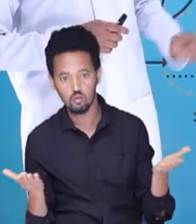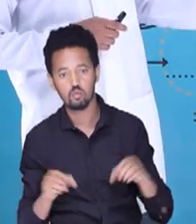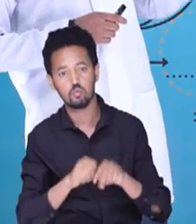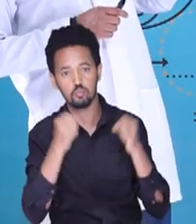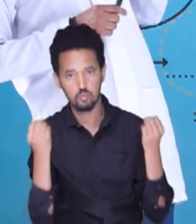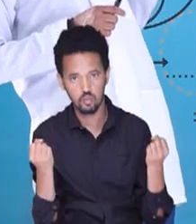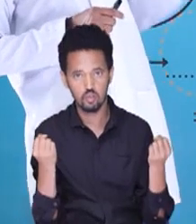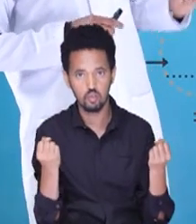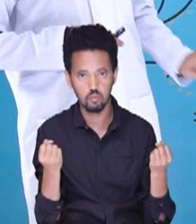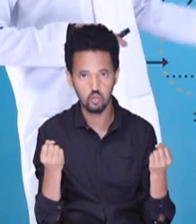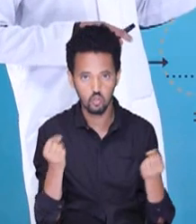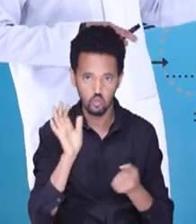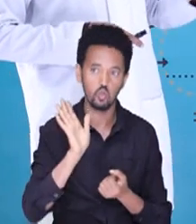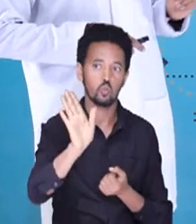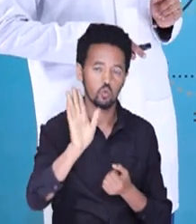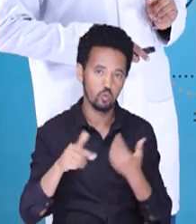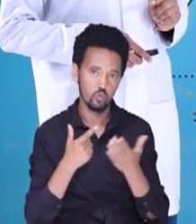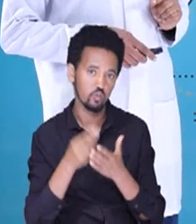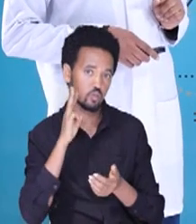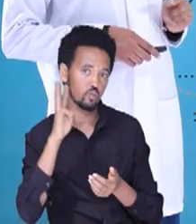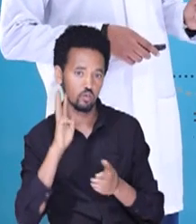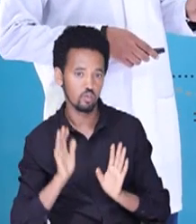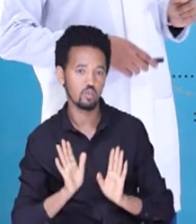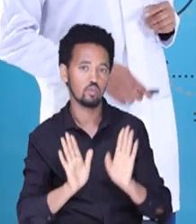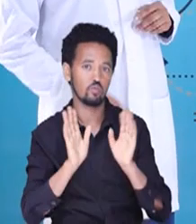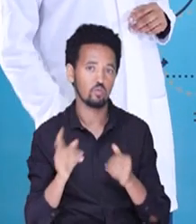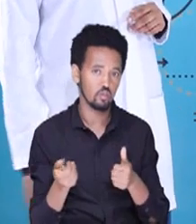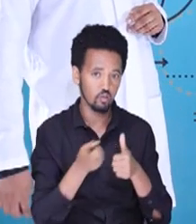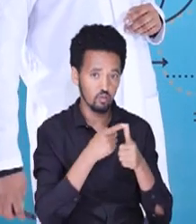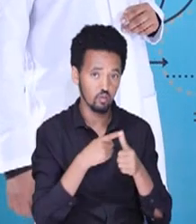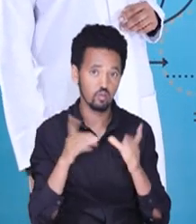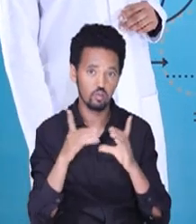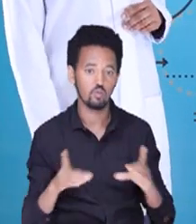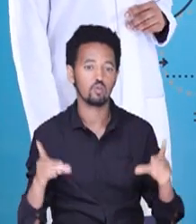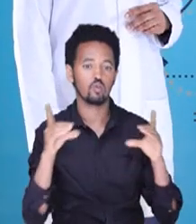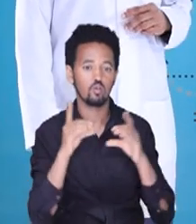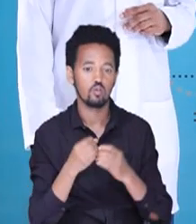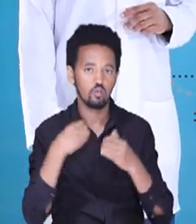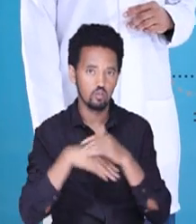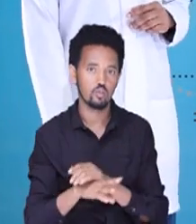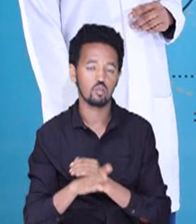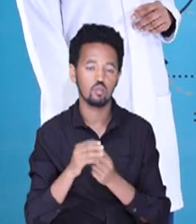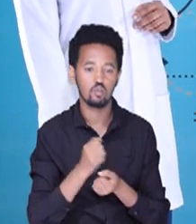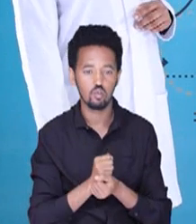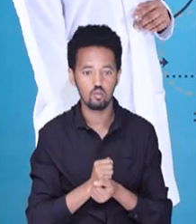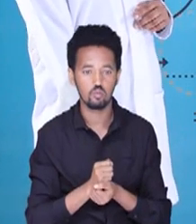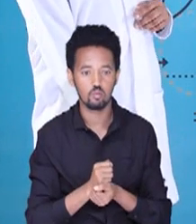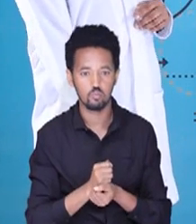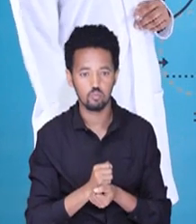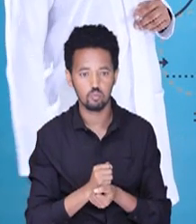them, or you will break you." This was the defeat of the first secular movement in the modern Europe.